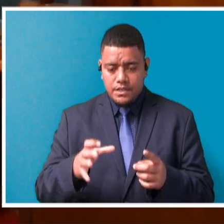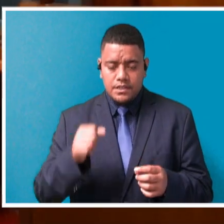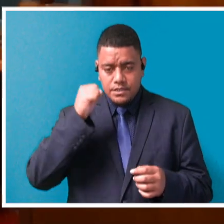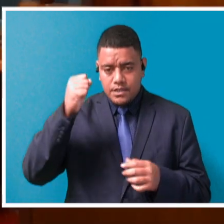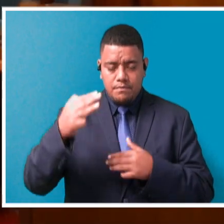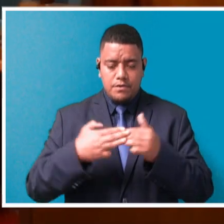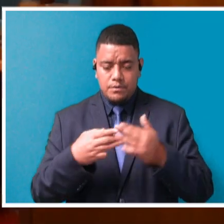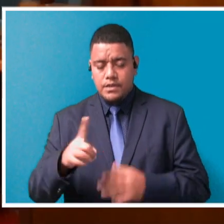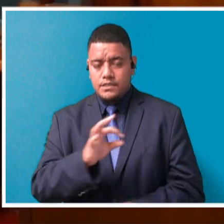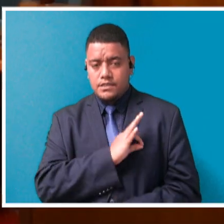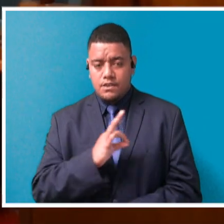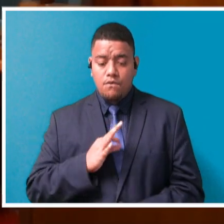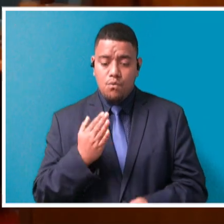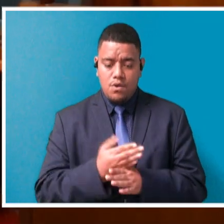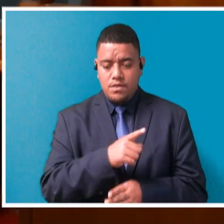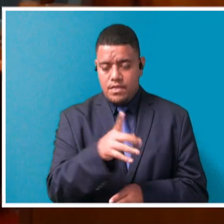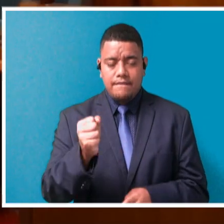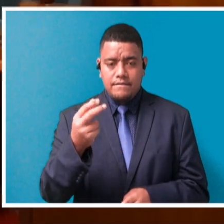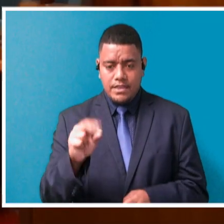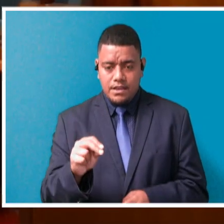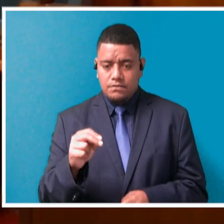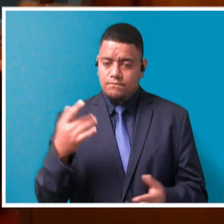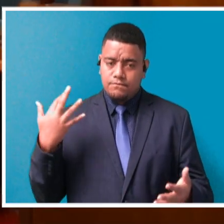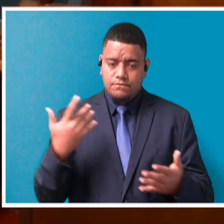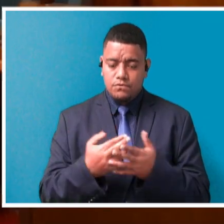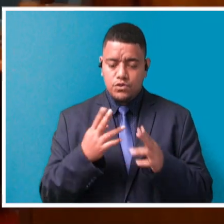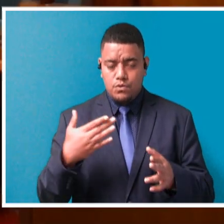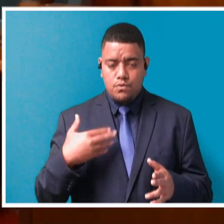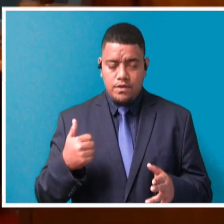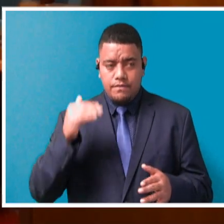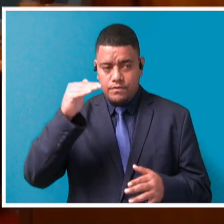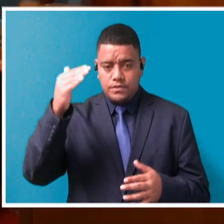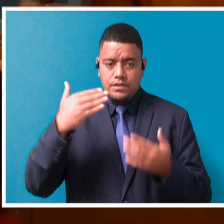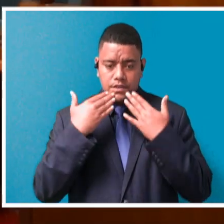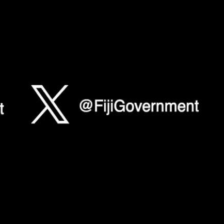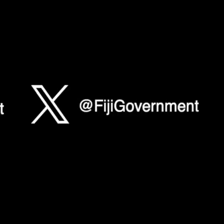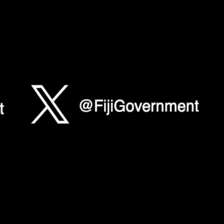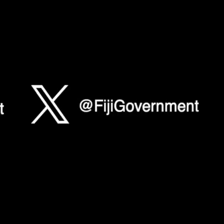staff for the work that they have done so far and wish them well in the future. Now, William.